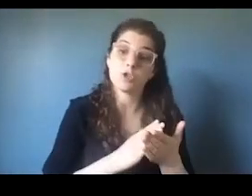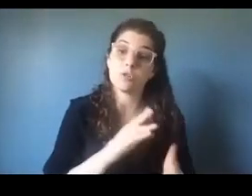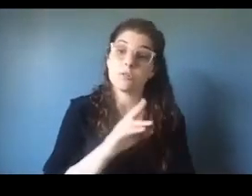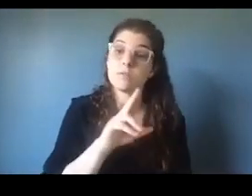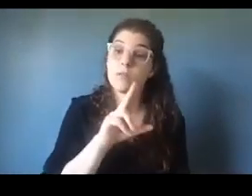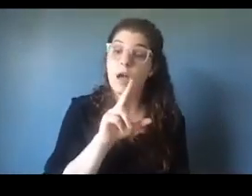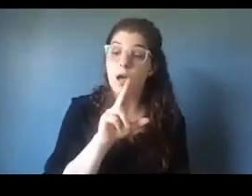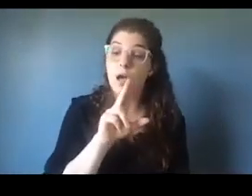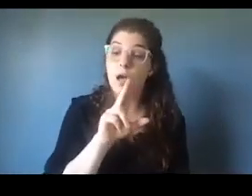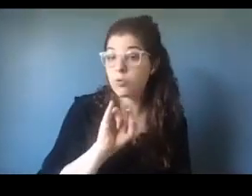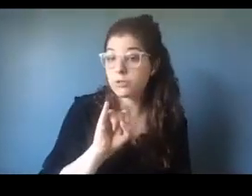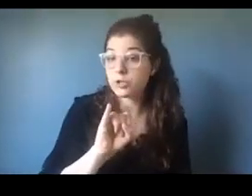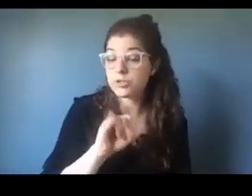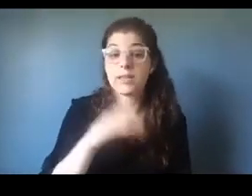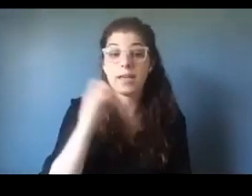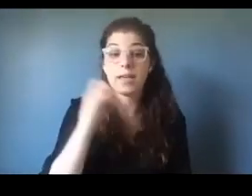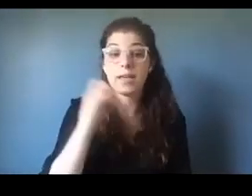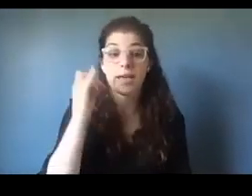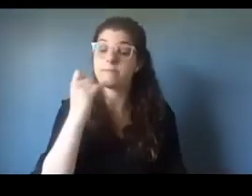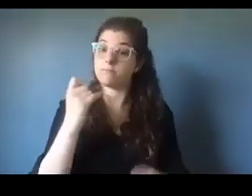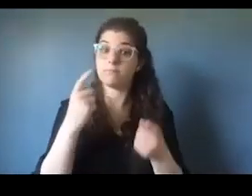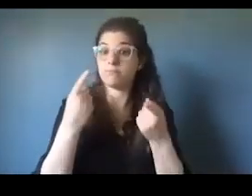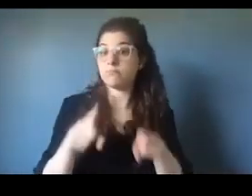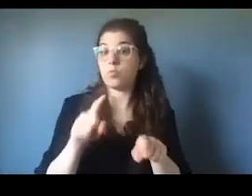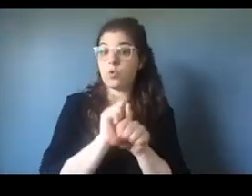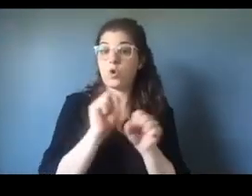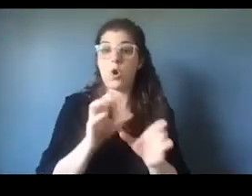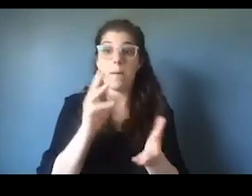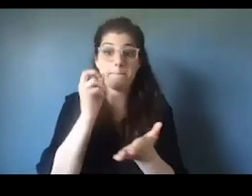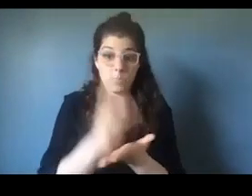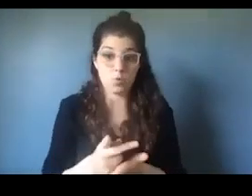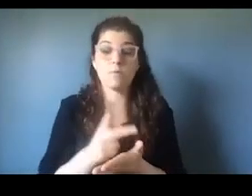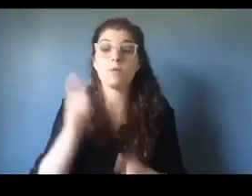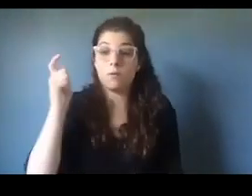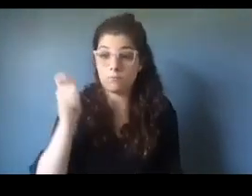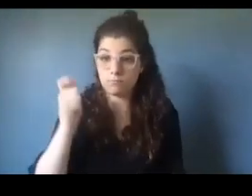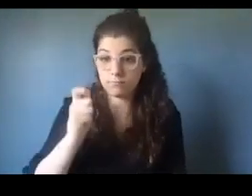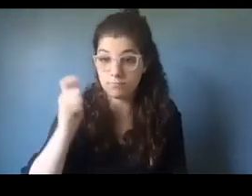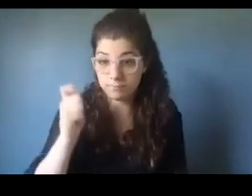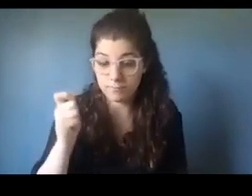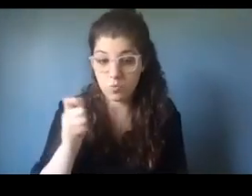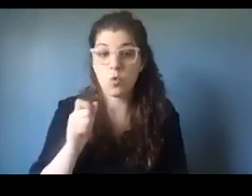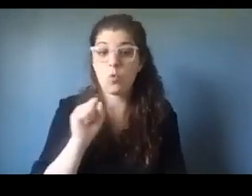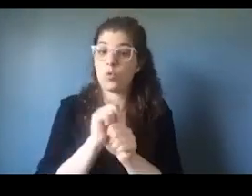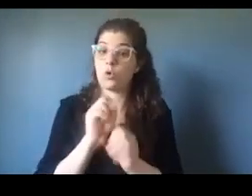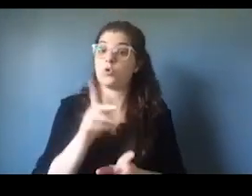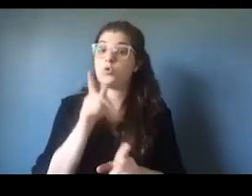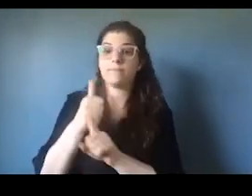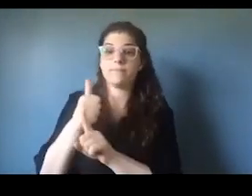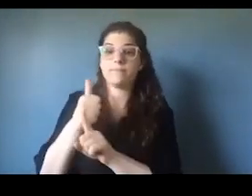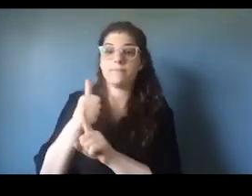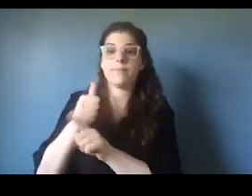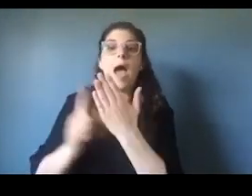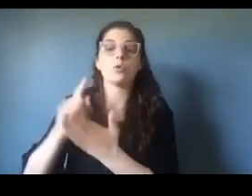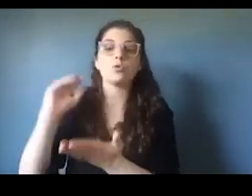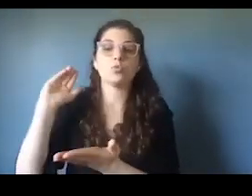an employer has been approved by the Department of Labor, then workers who've had their hours reduced, so not necessarily